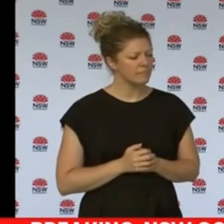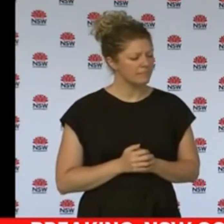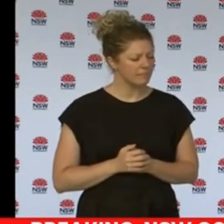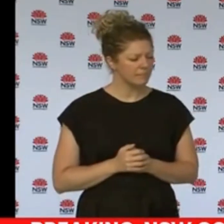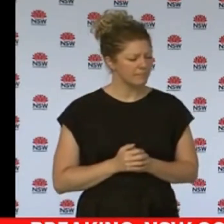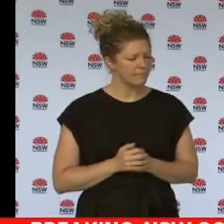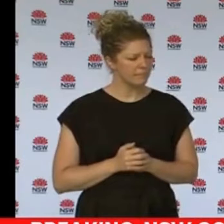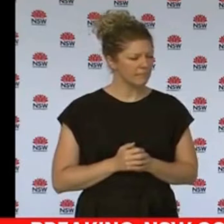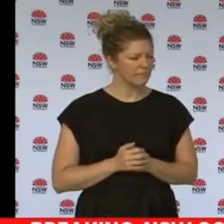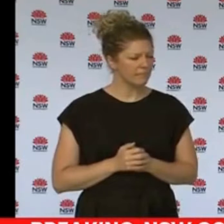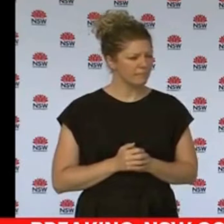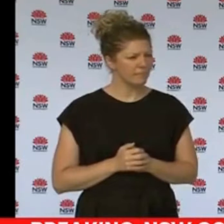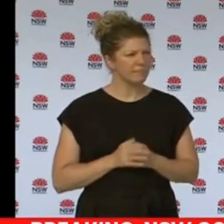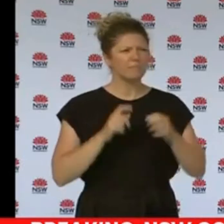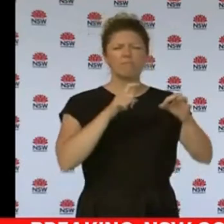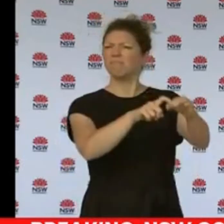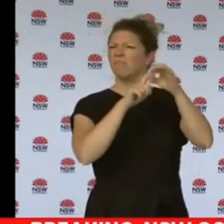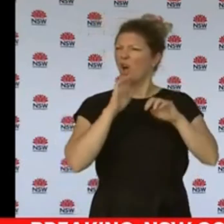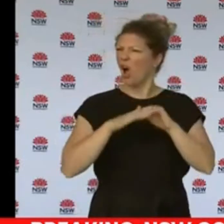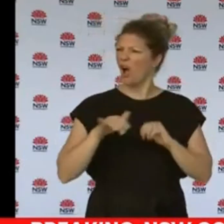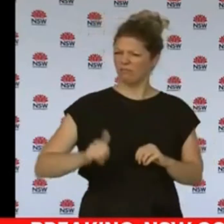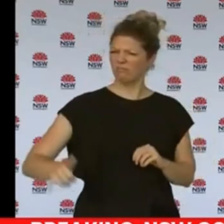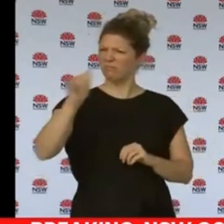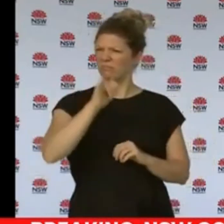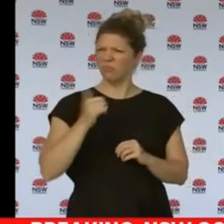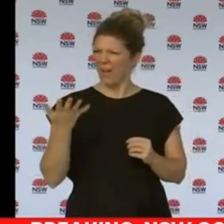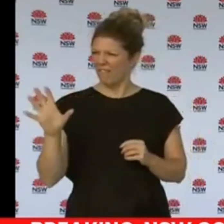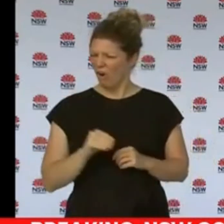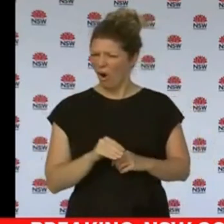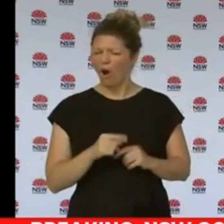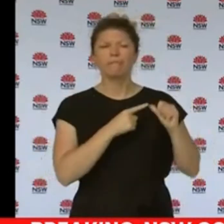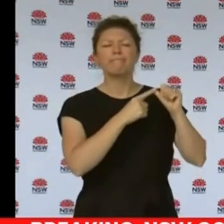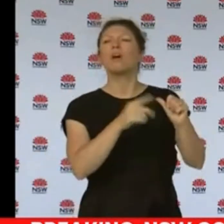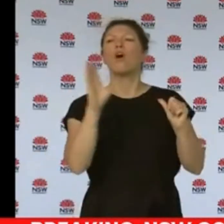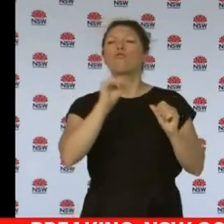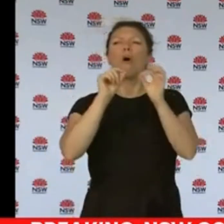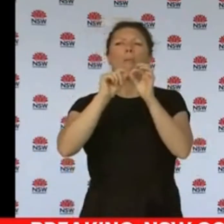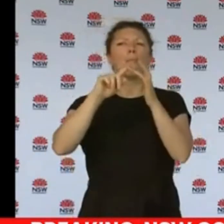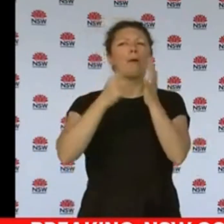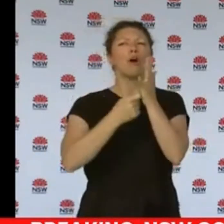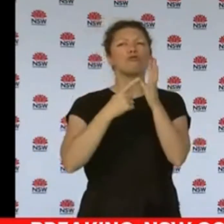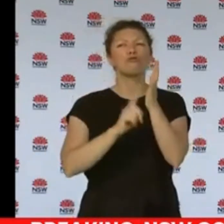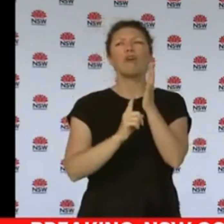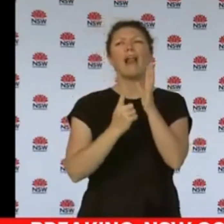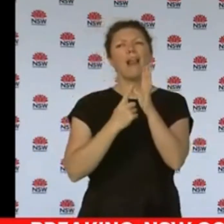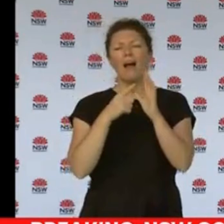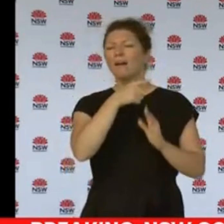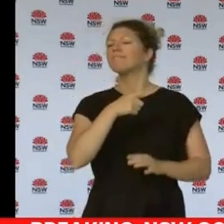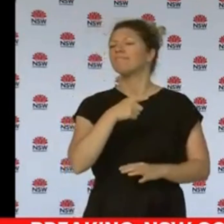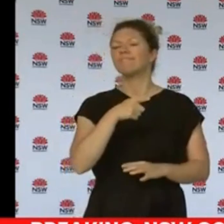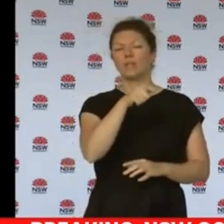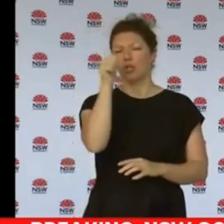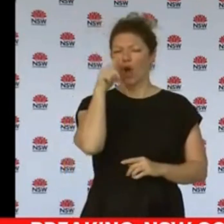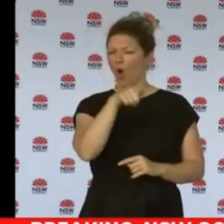be the Berejiklian cluster strain, but obviously the genome sequencing will be done. They're